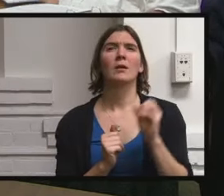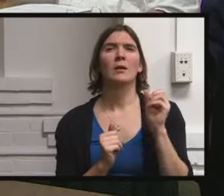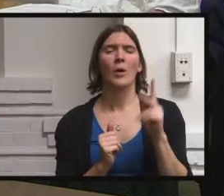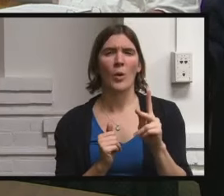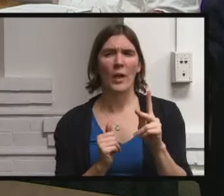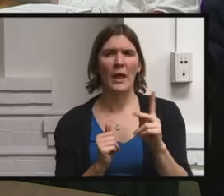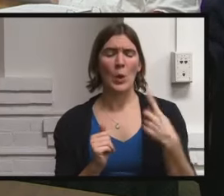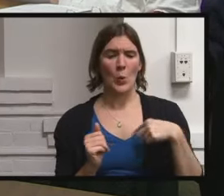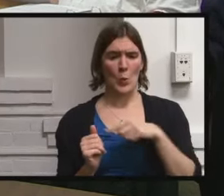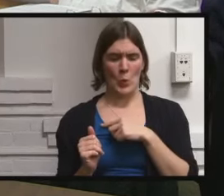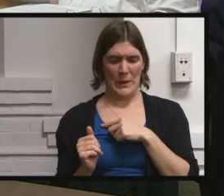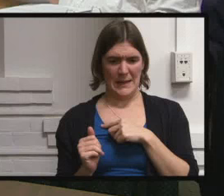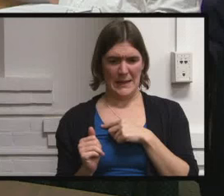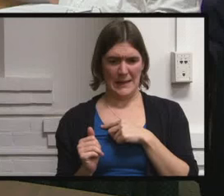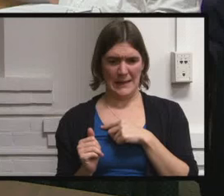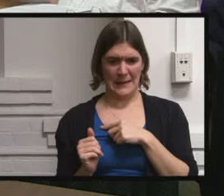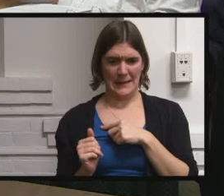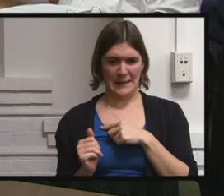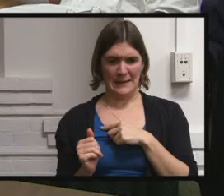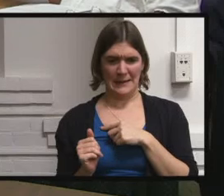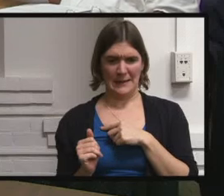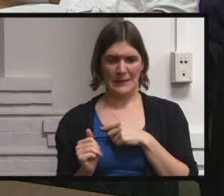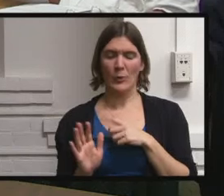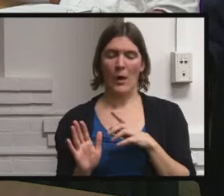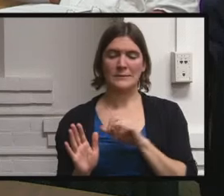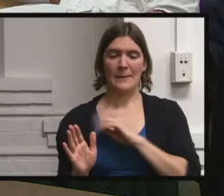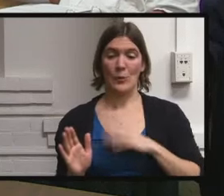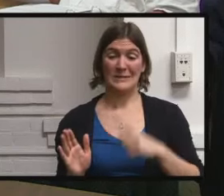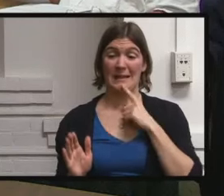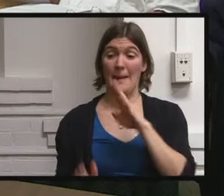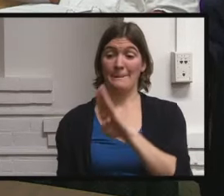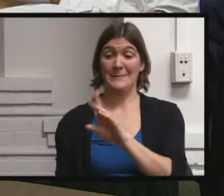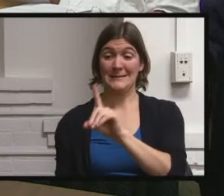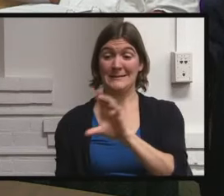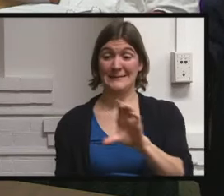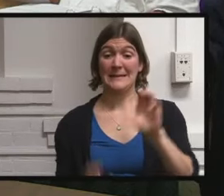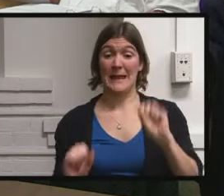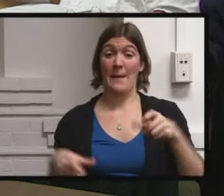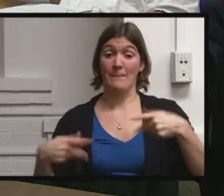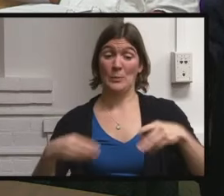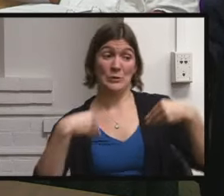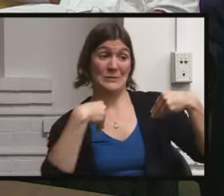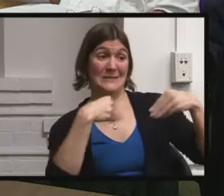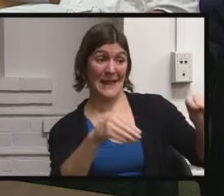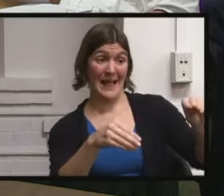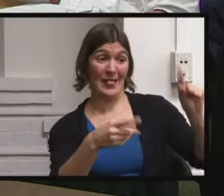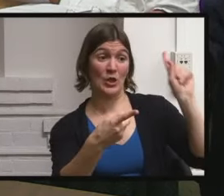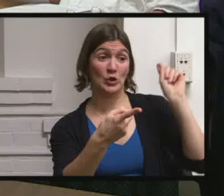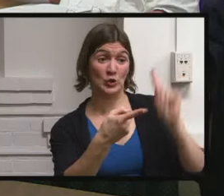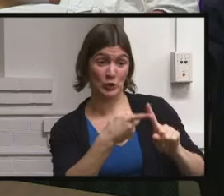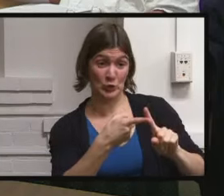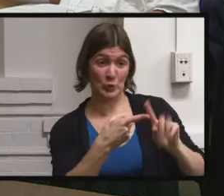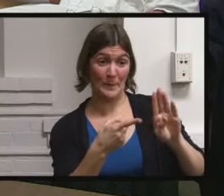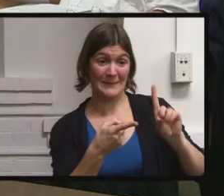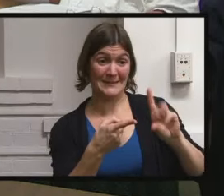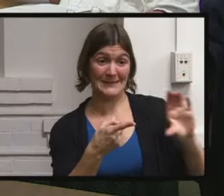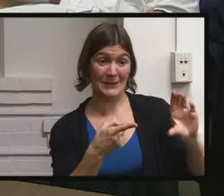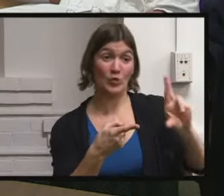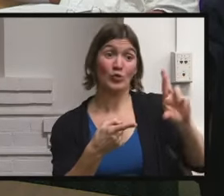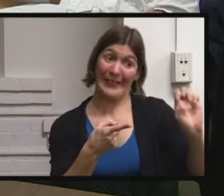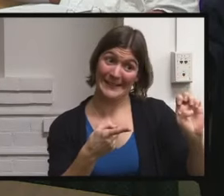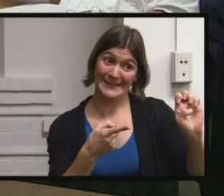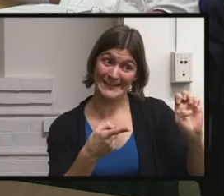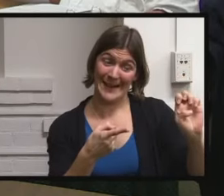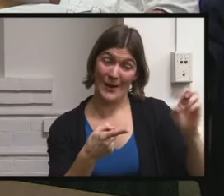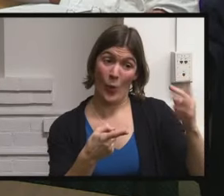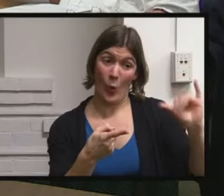are saying that that Brattleboro Development Credit Corp can sell the land to the Brattleboro Development Credit Corp real estate holding